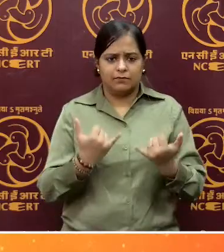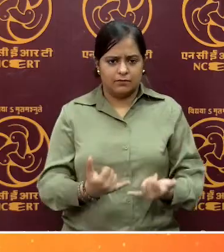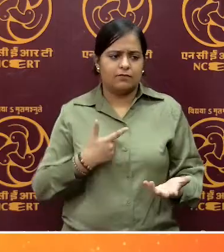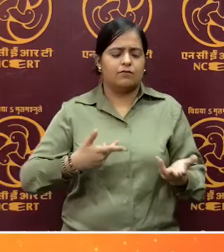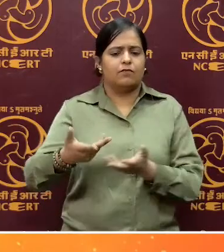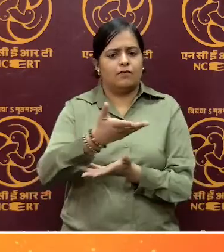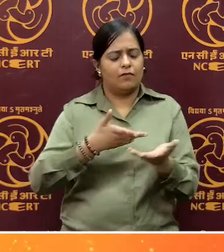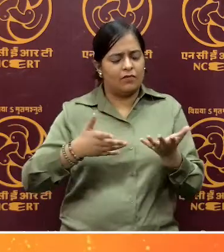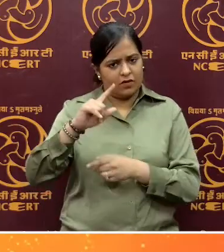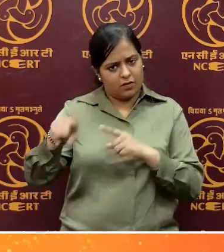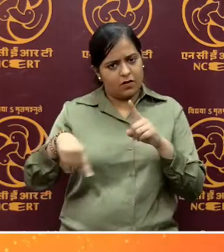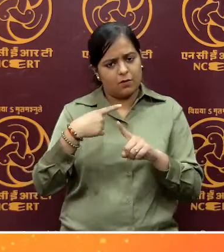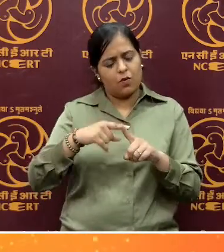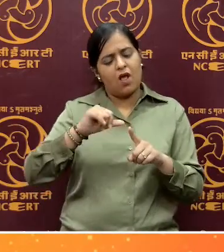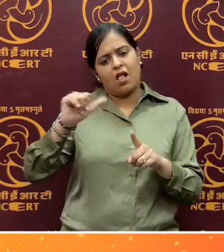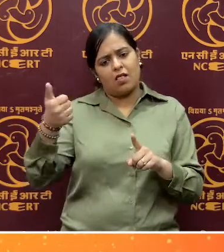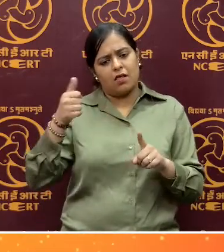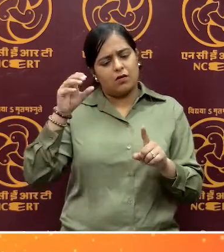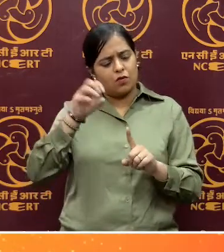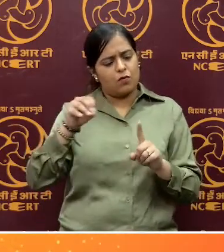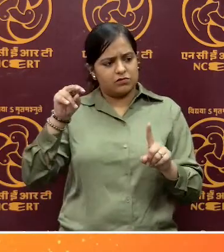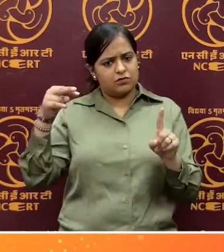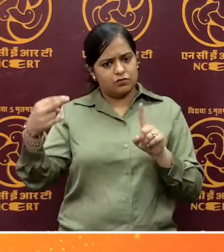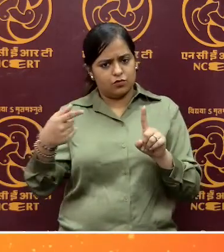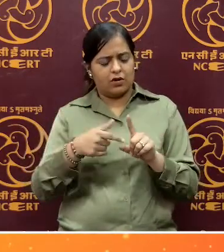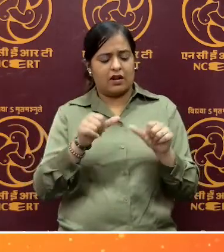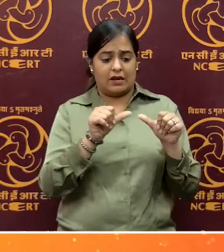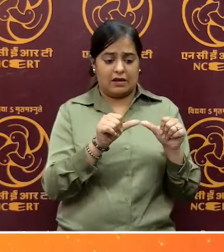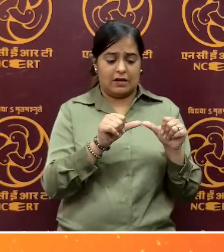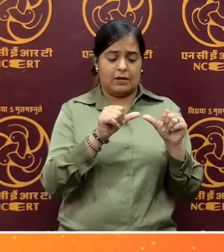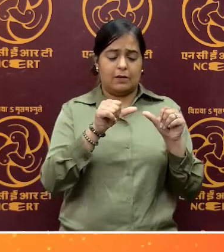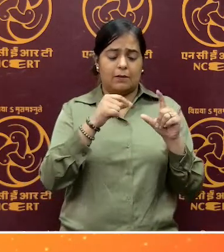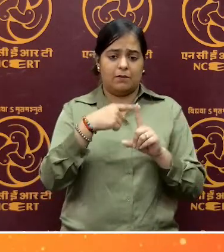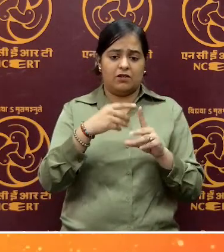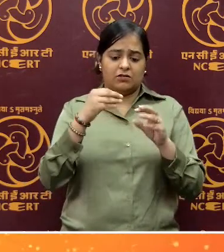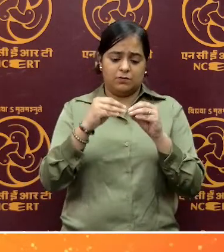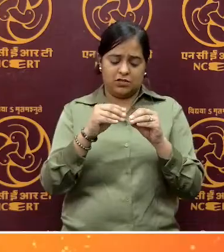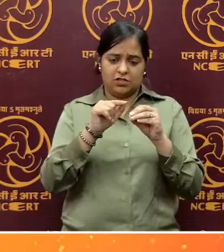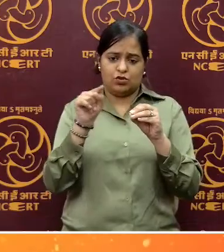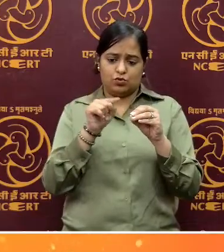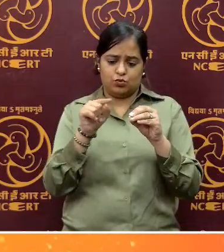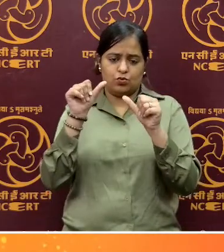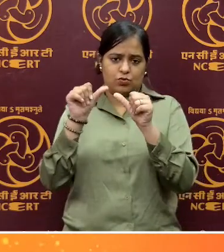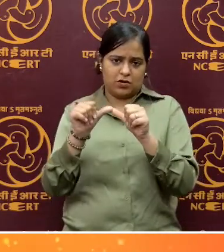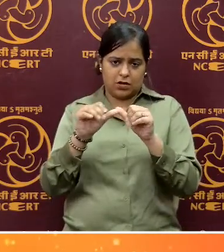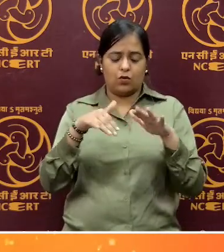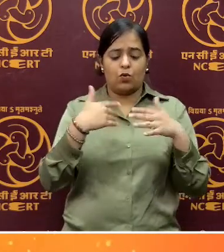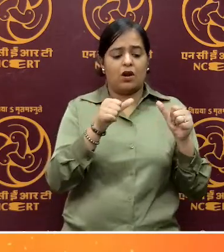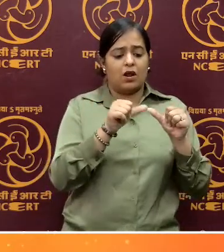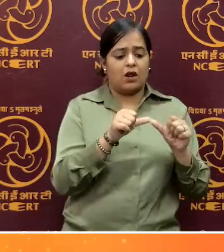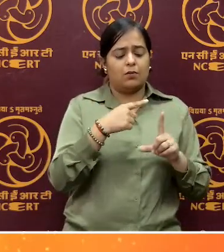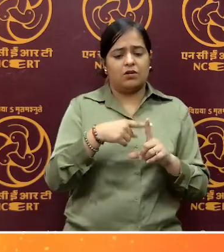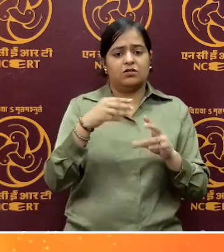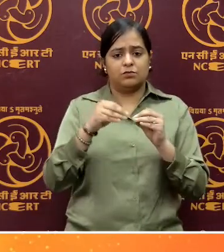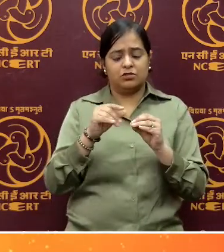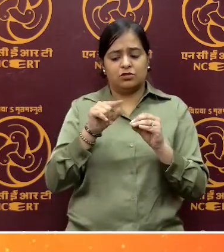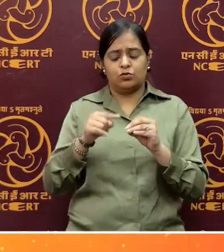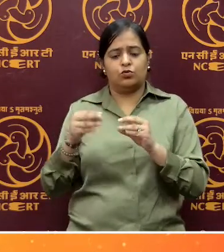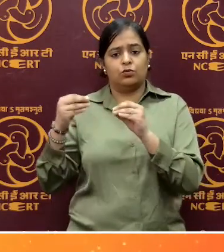about another aspect. Is A plus B equal to B plus A? That's another aspect that we are discussing. That